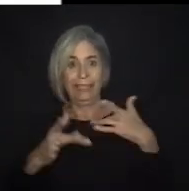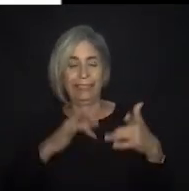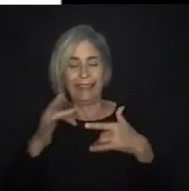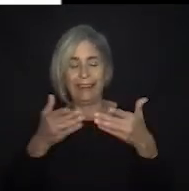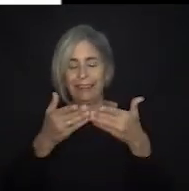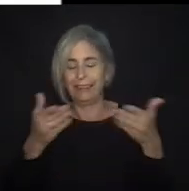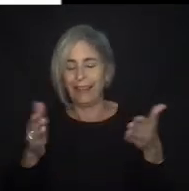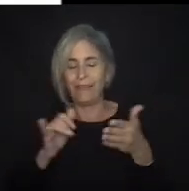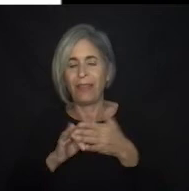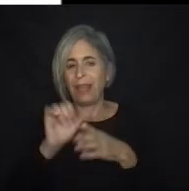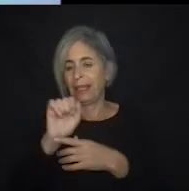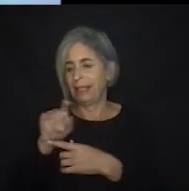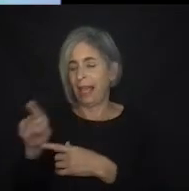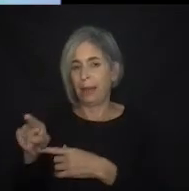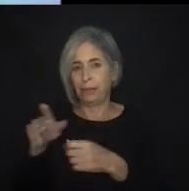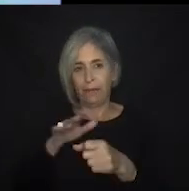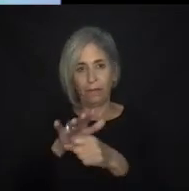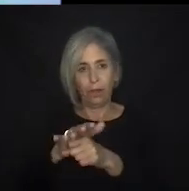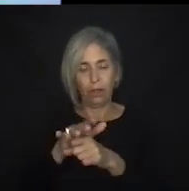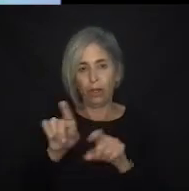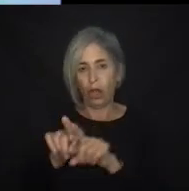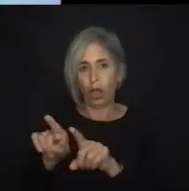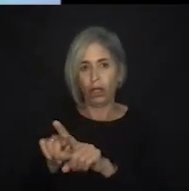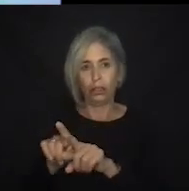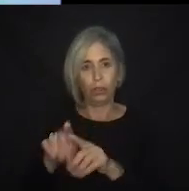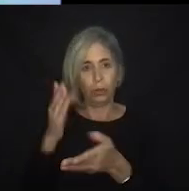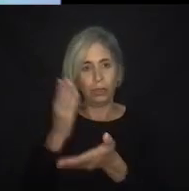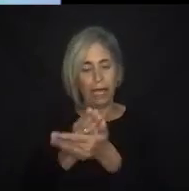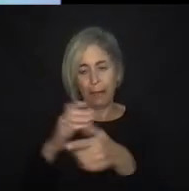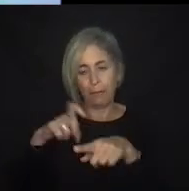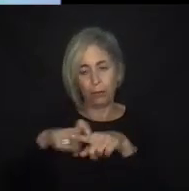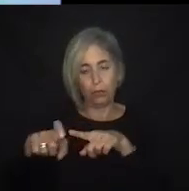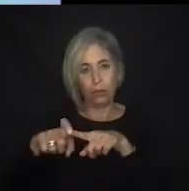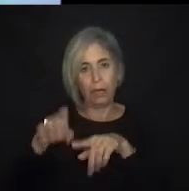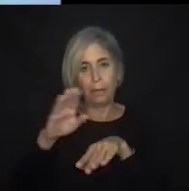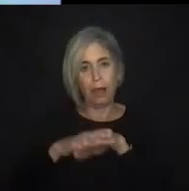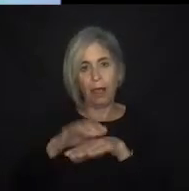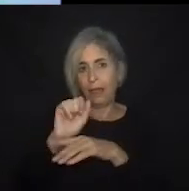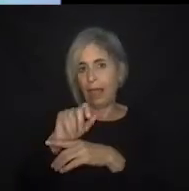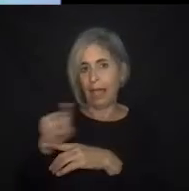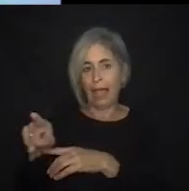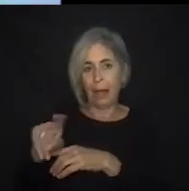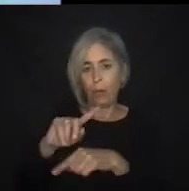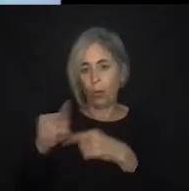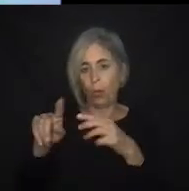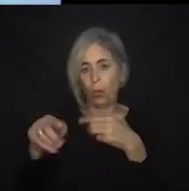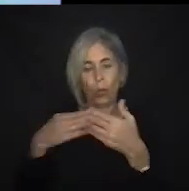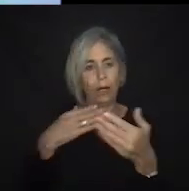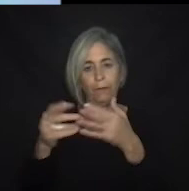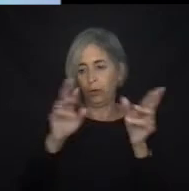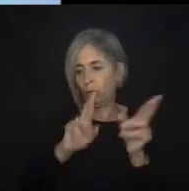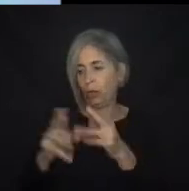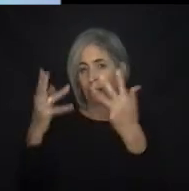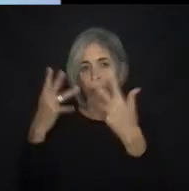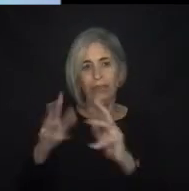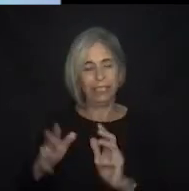stuff. That is the app in full, and you can also stop the stream on the app side once you're ready to finish.